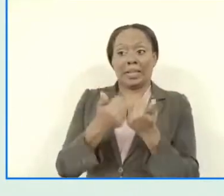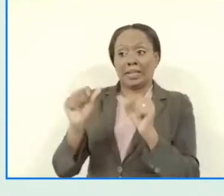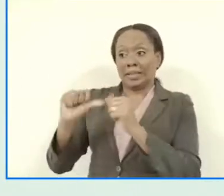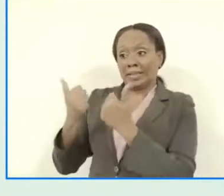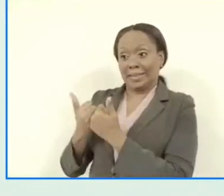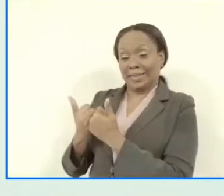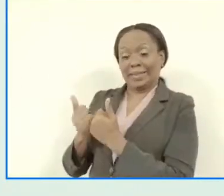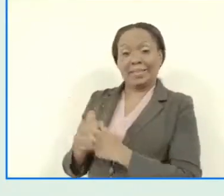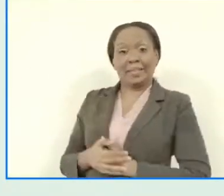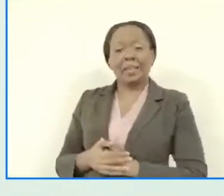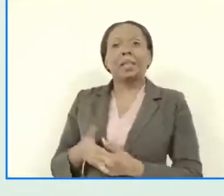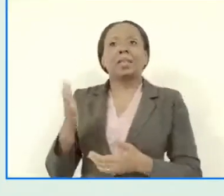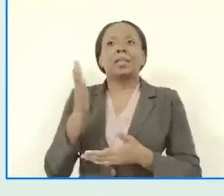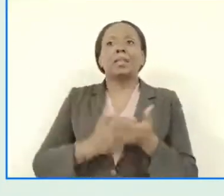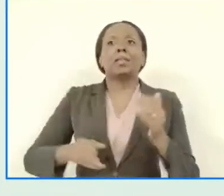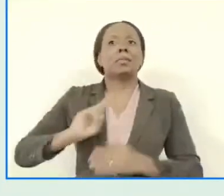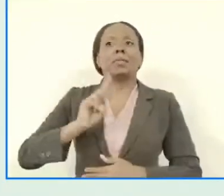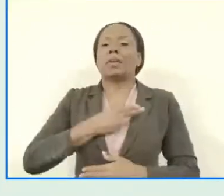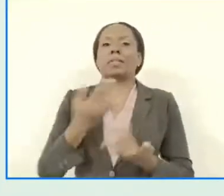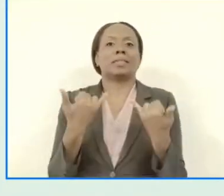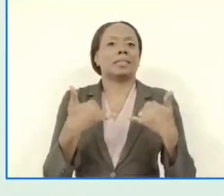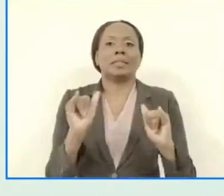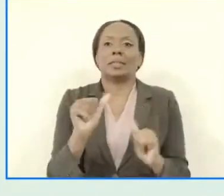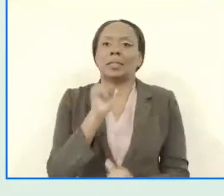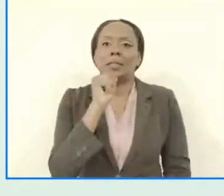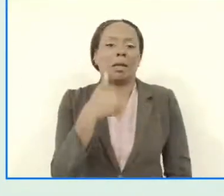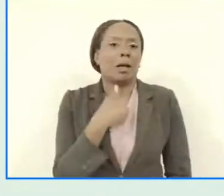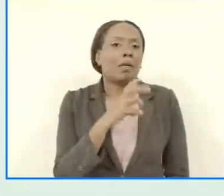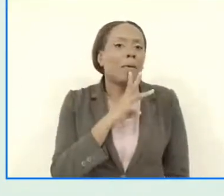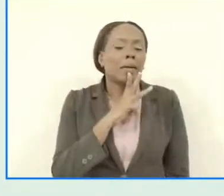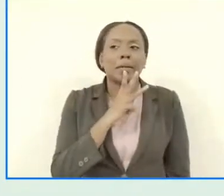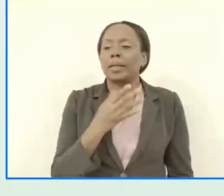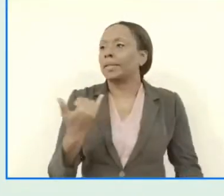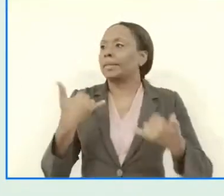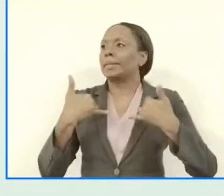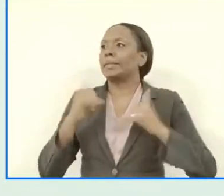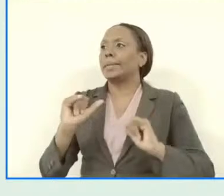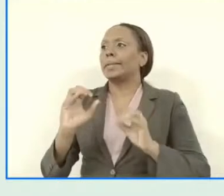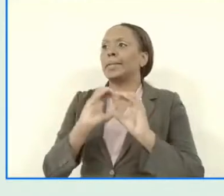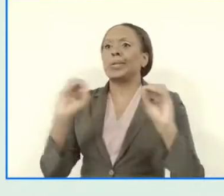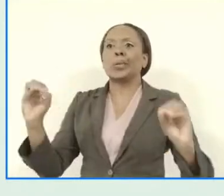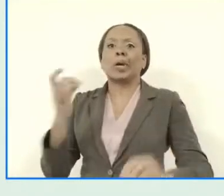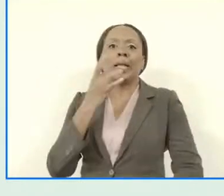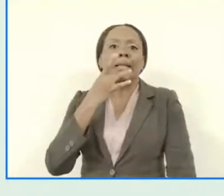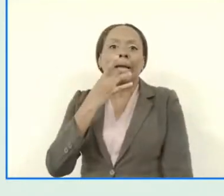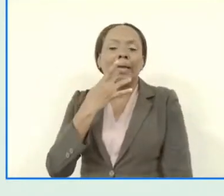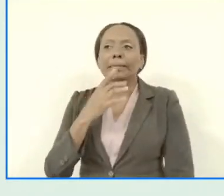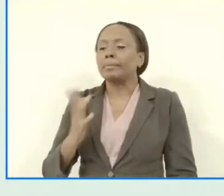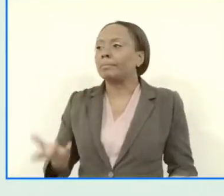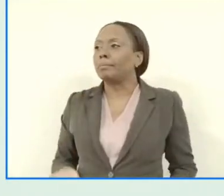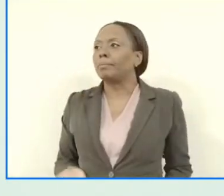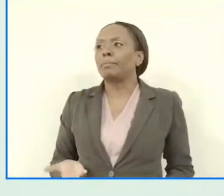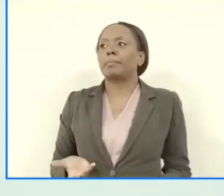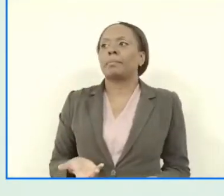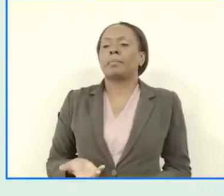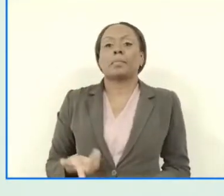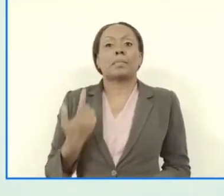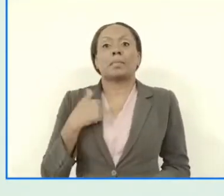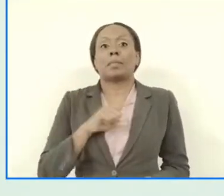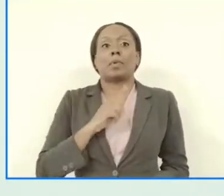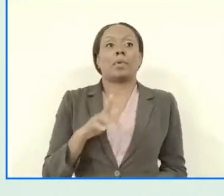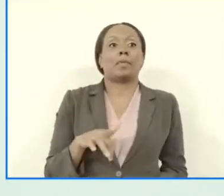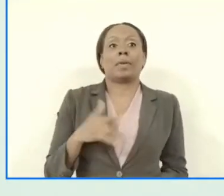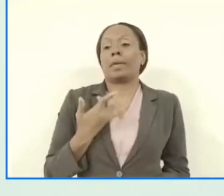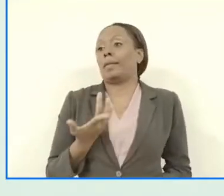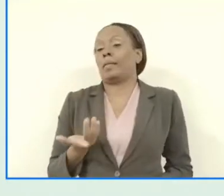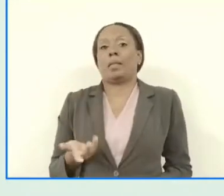for those of us who are still affected by water outages and electricity outages, we may feel that nothing else has happened in Barbados.